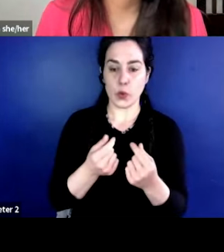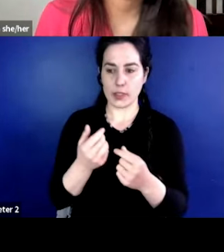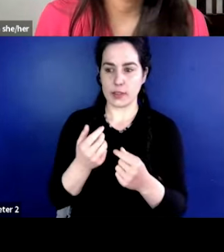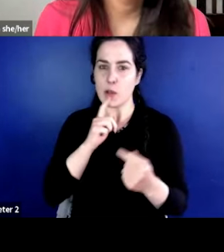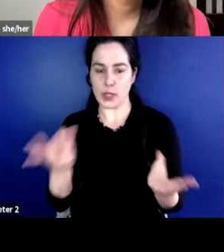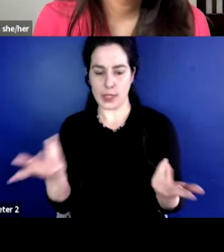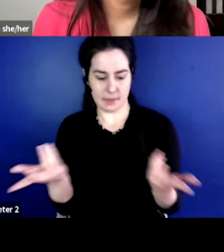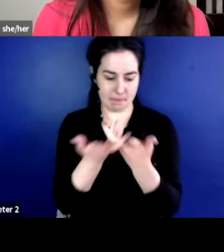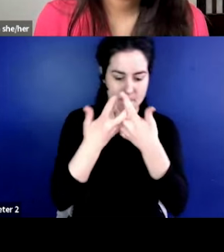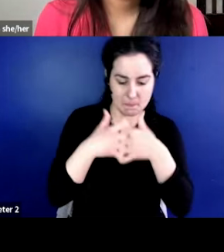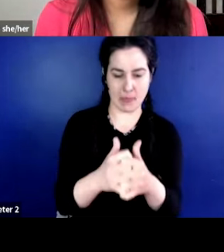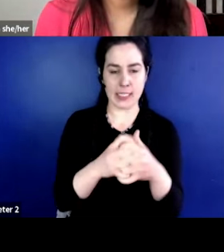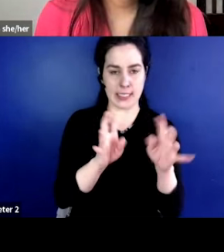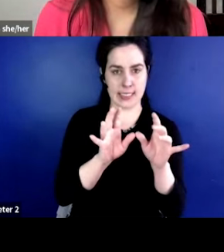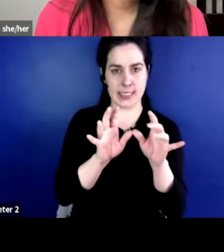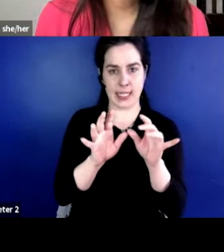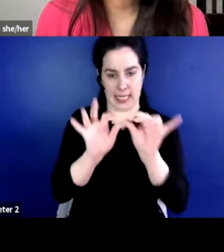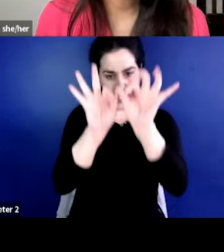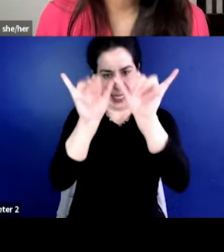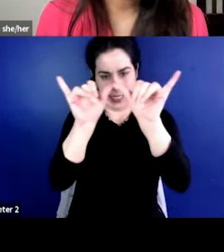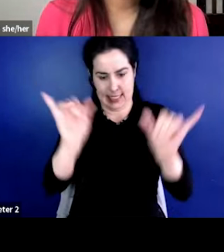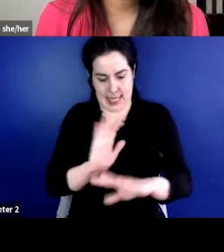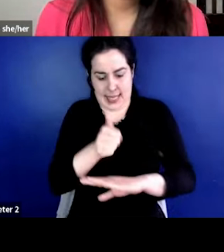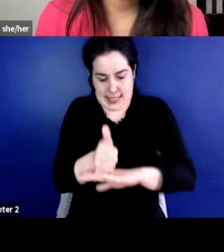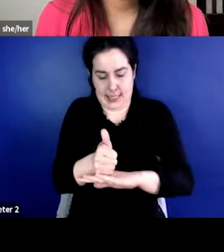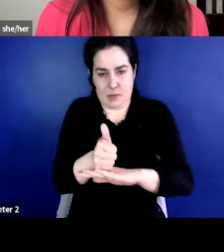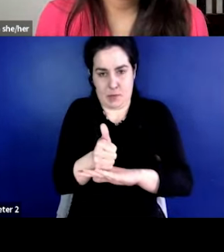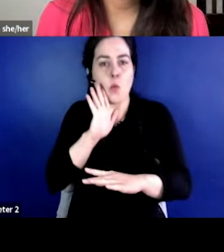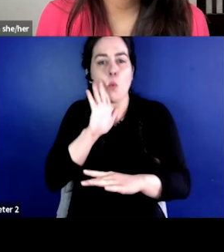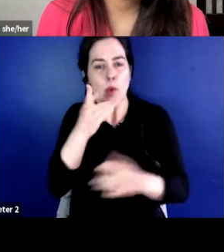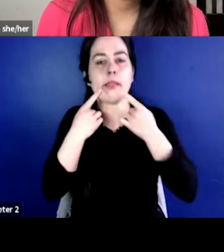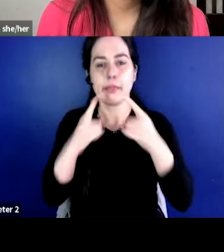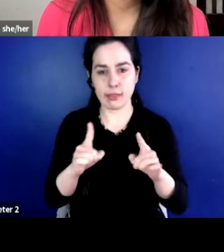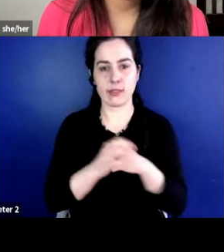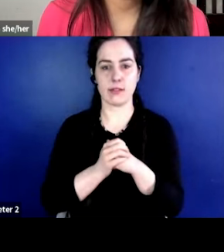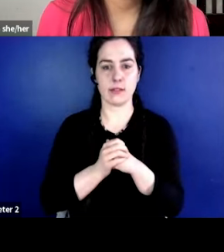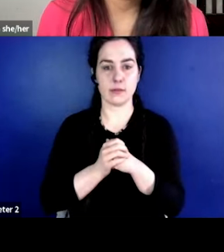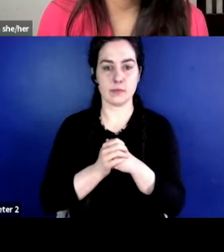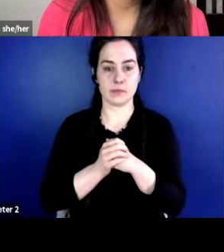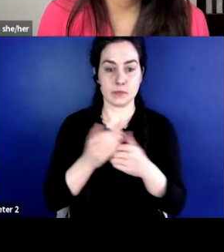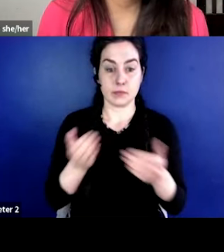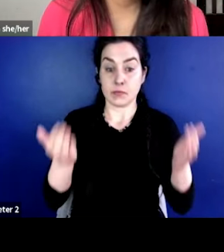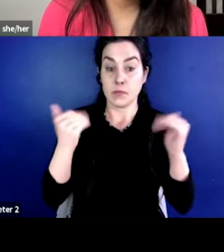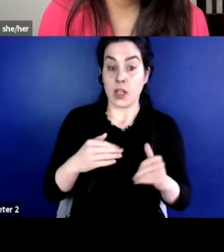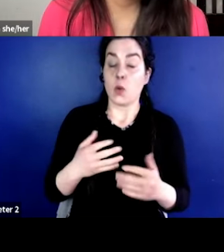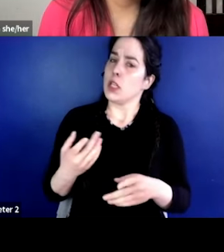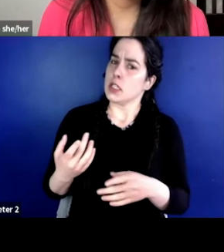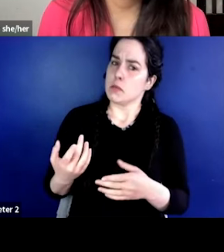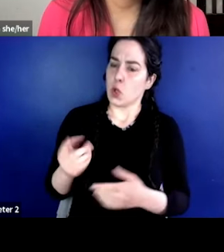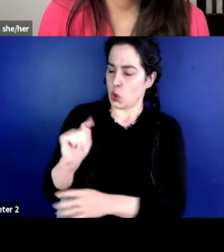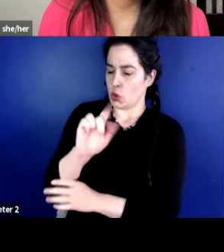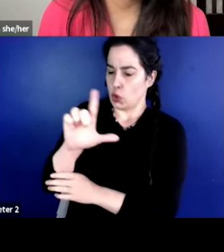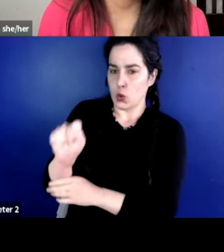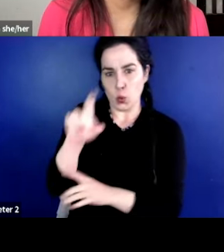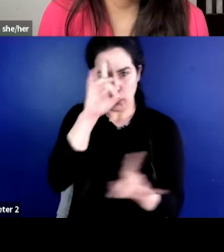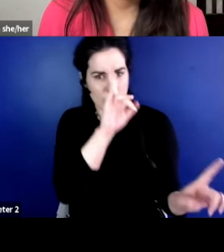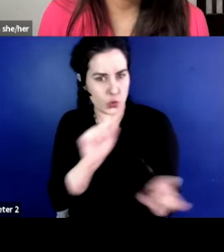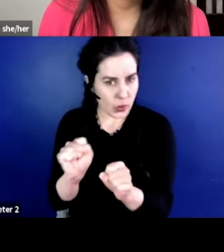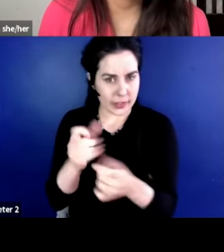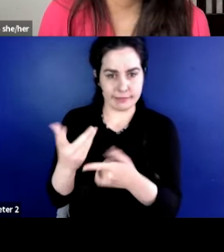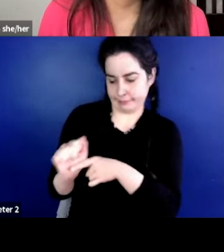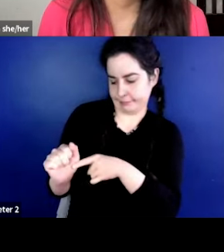work? Another part that we really tried to nourish was innovative practical tools, strategies, and practices. We really kept saying to each other and